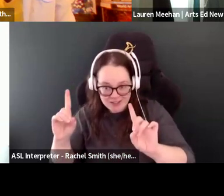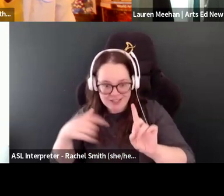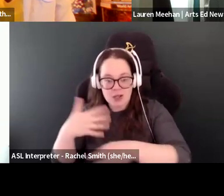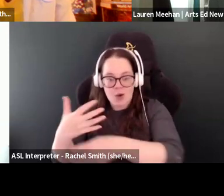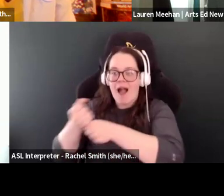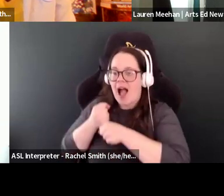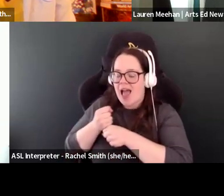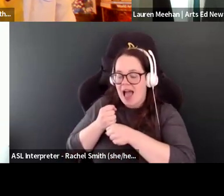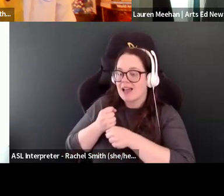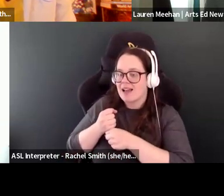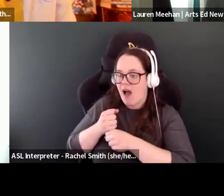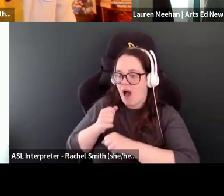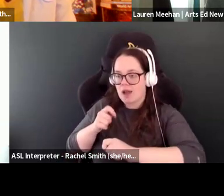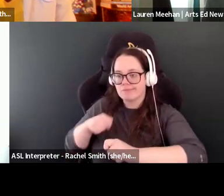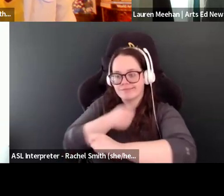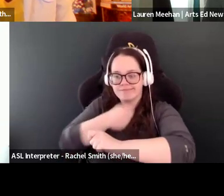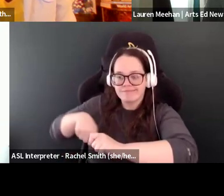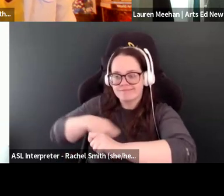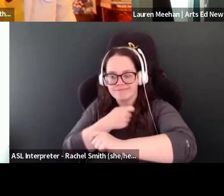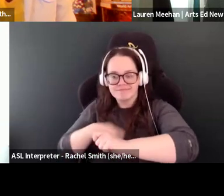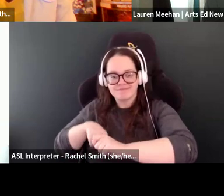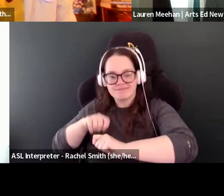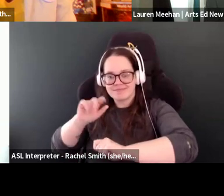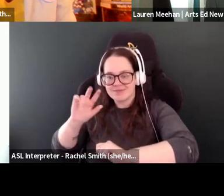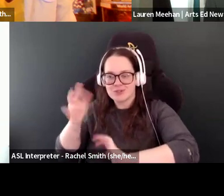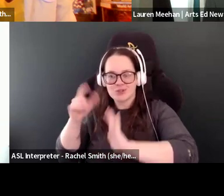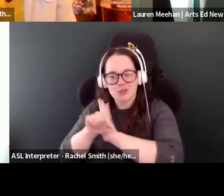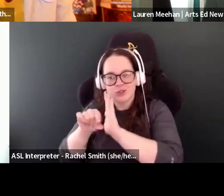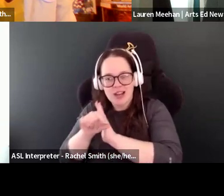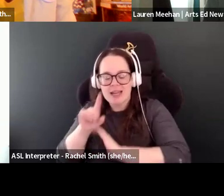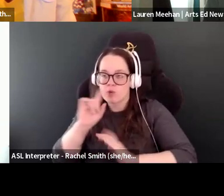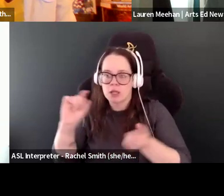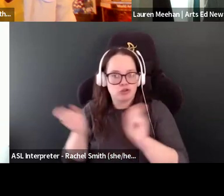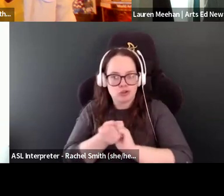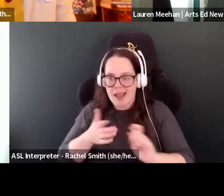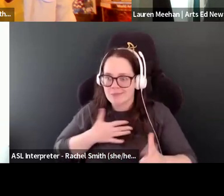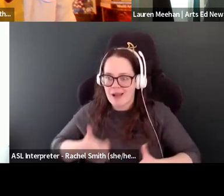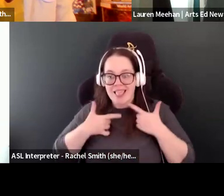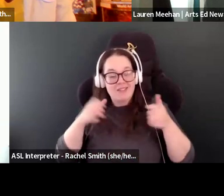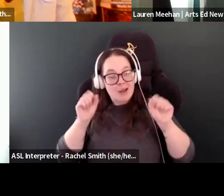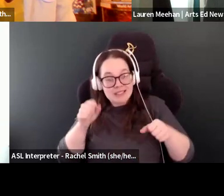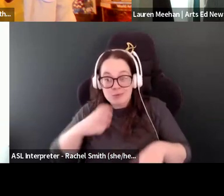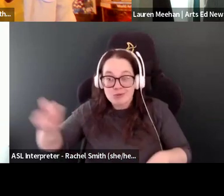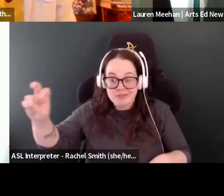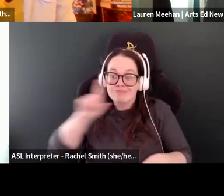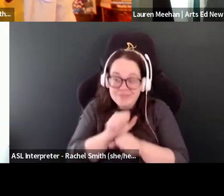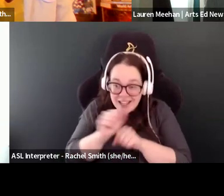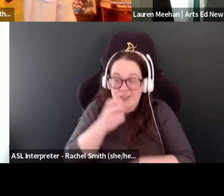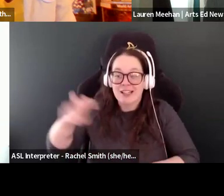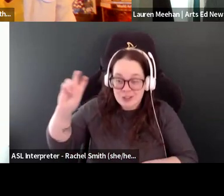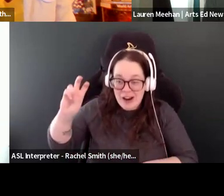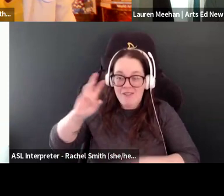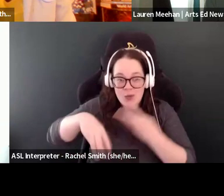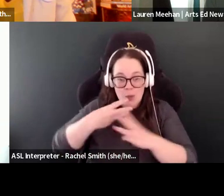violin in the 3rd grade, and it really changed my trajectory. I got to travel the world, truthfully, because of that